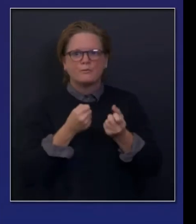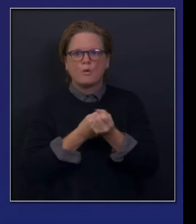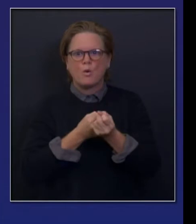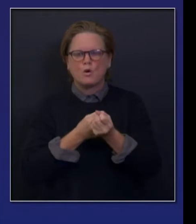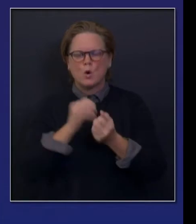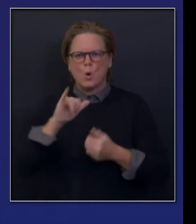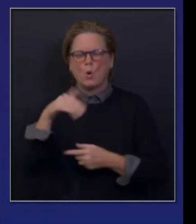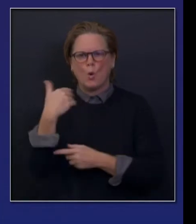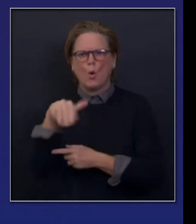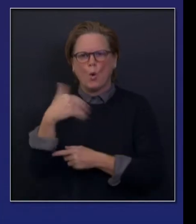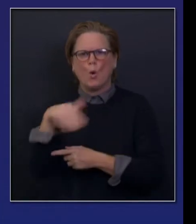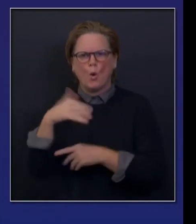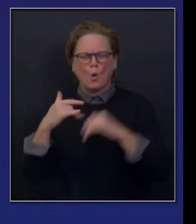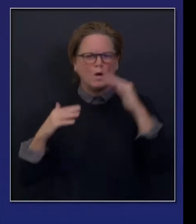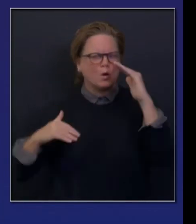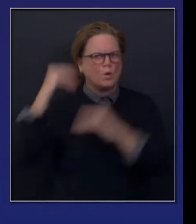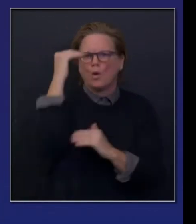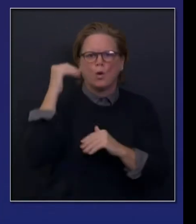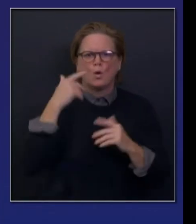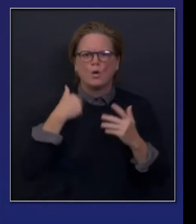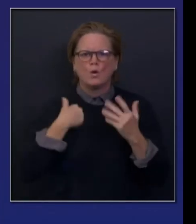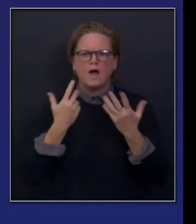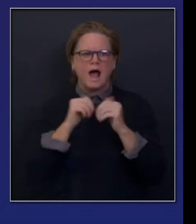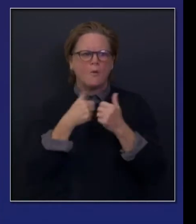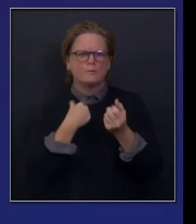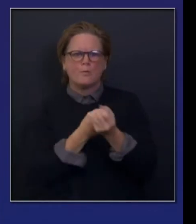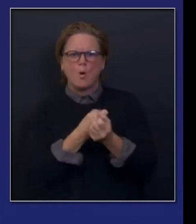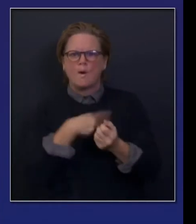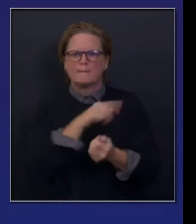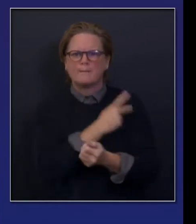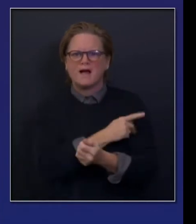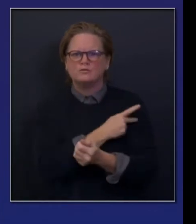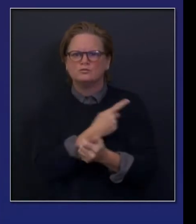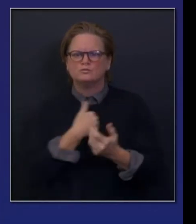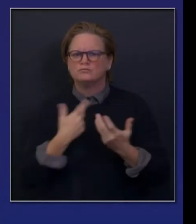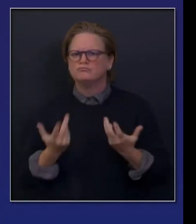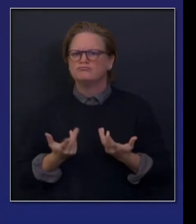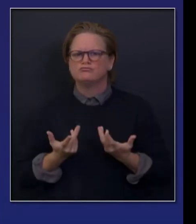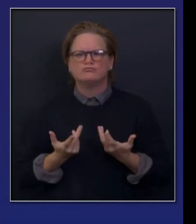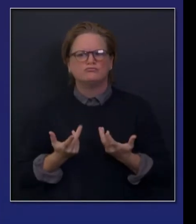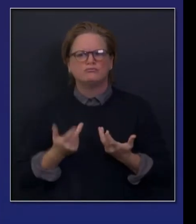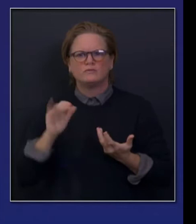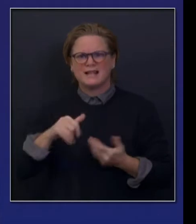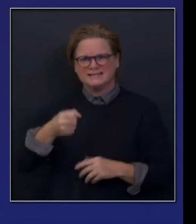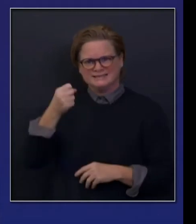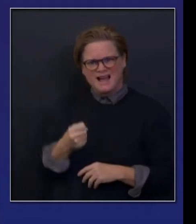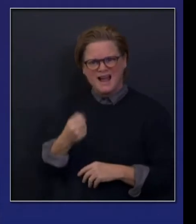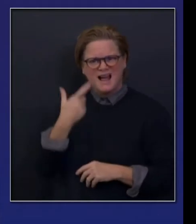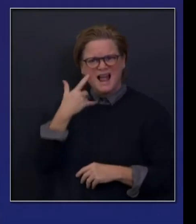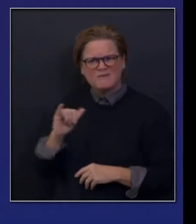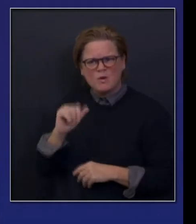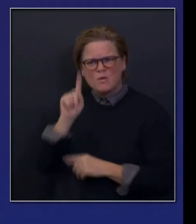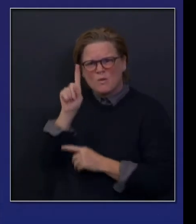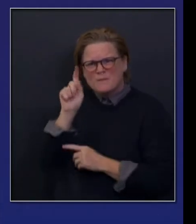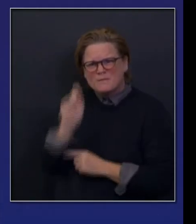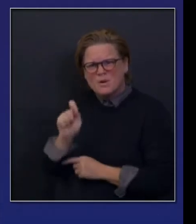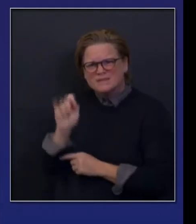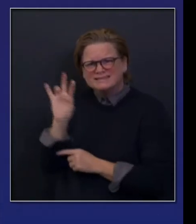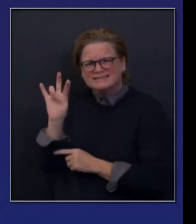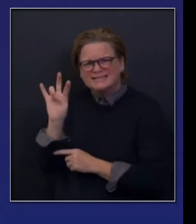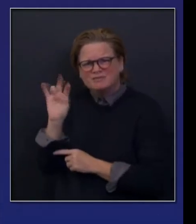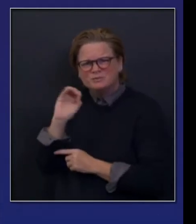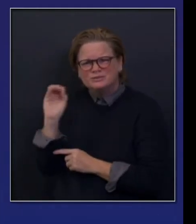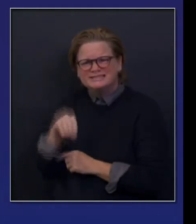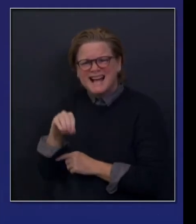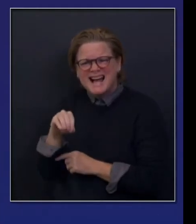the hour, not just by the day. Southern California, 1.7% in the most populous region